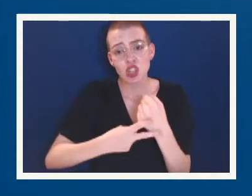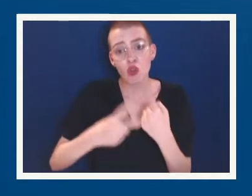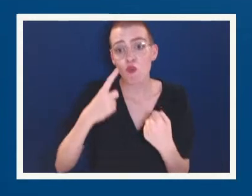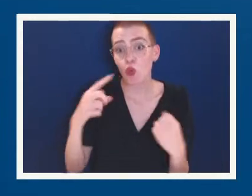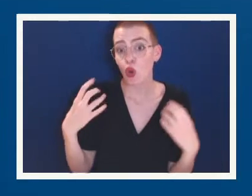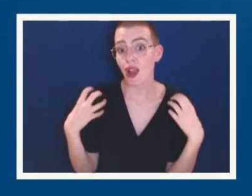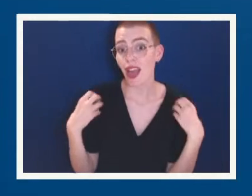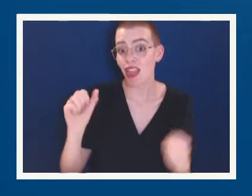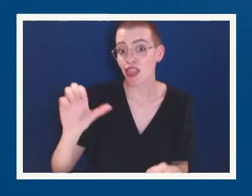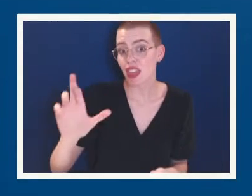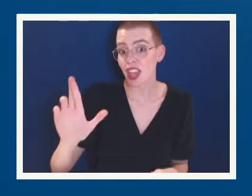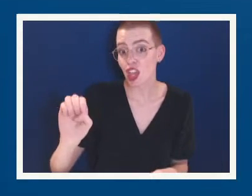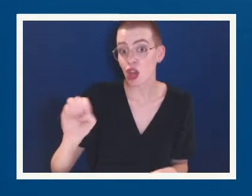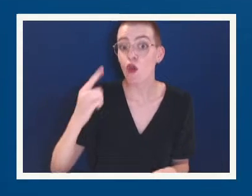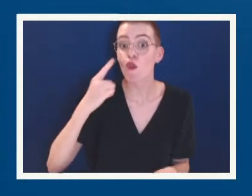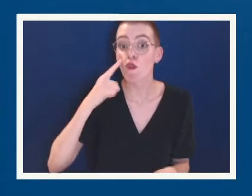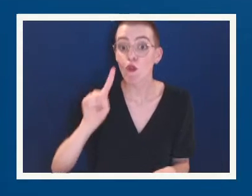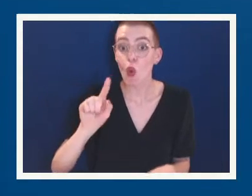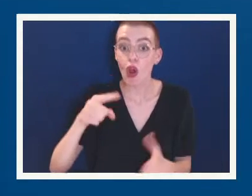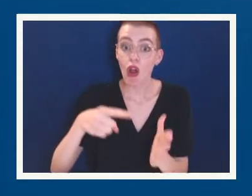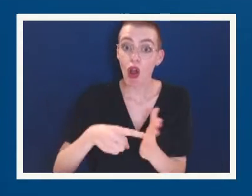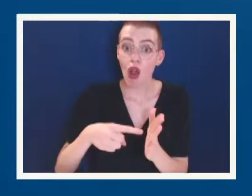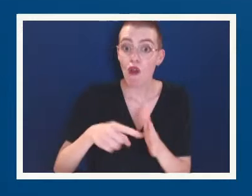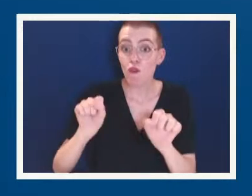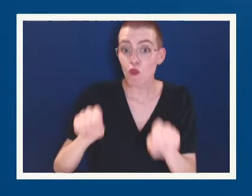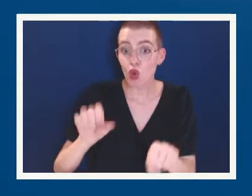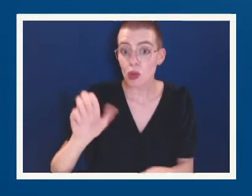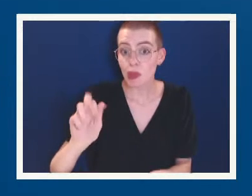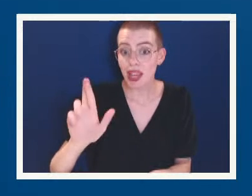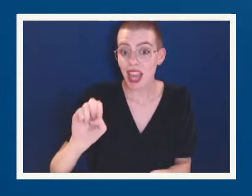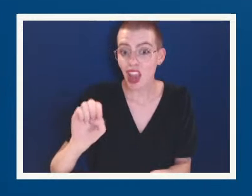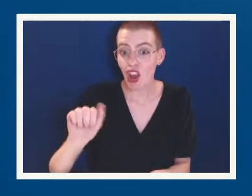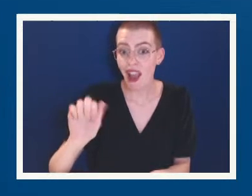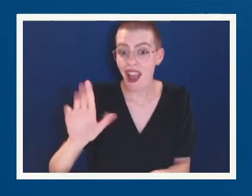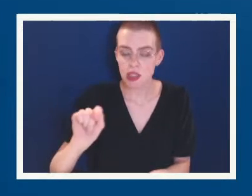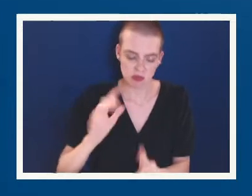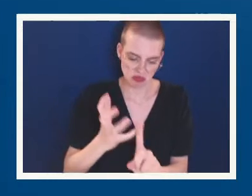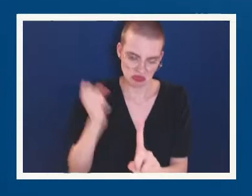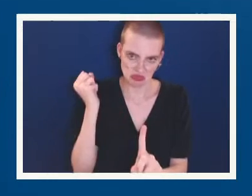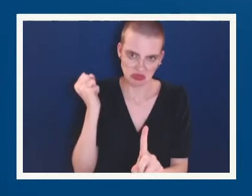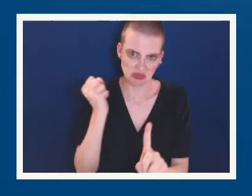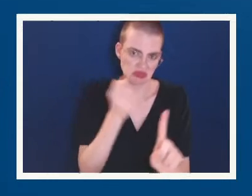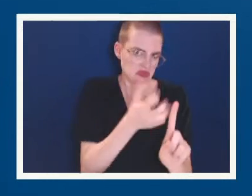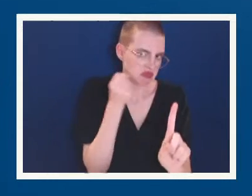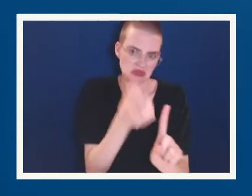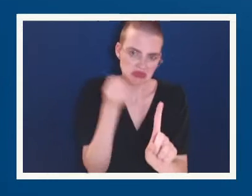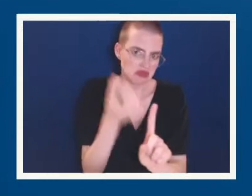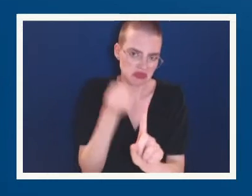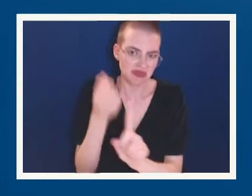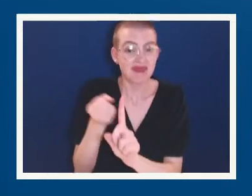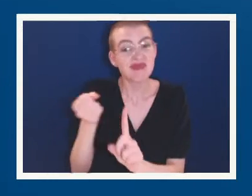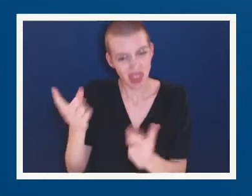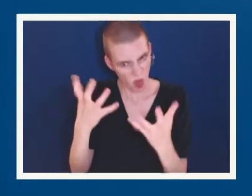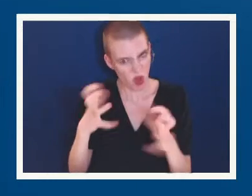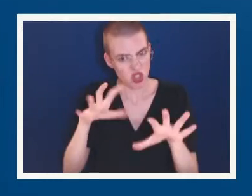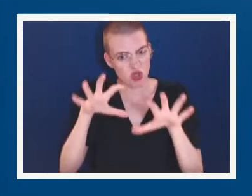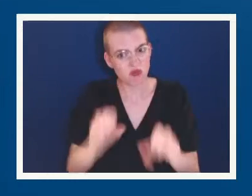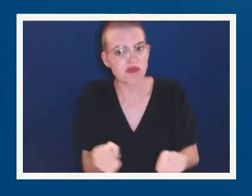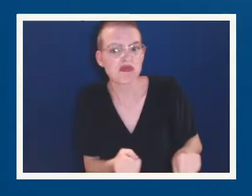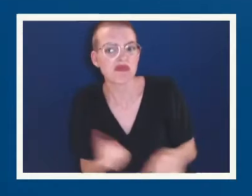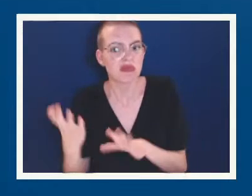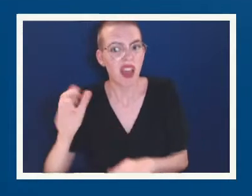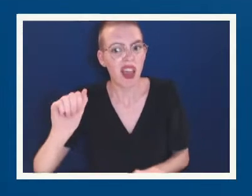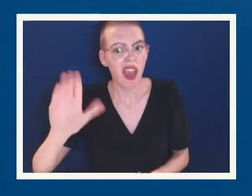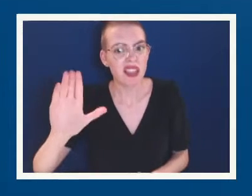for families in the Affordable Care Act, gone. In fact, they want to do away with the Affordable Care Act. And that means millions